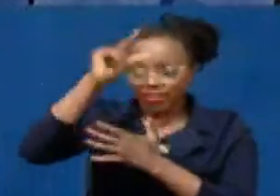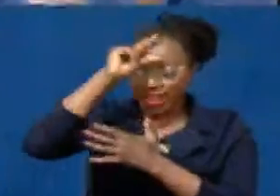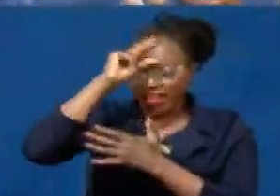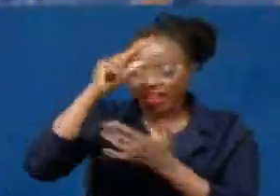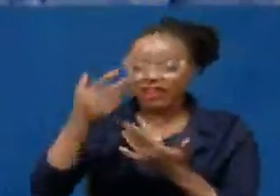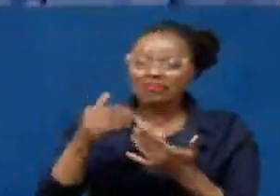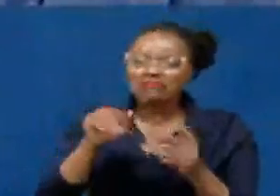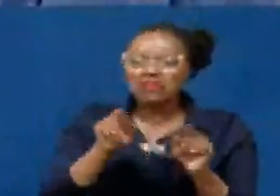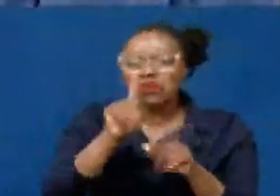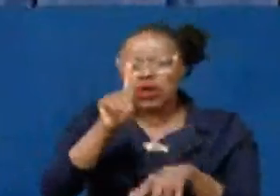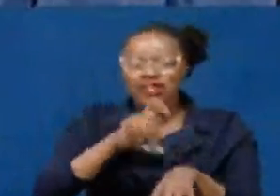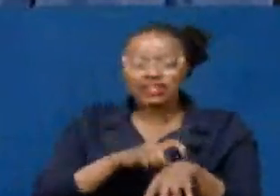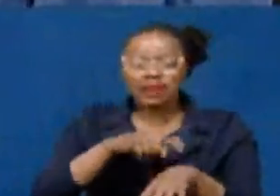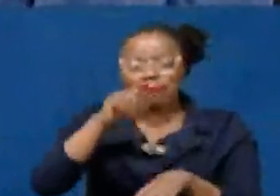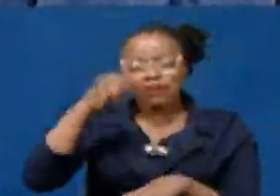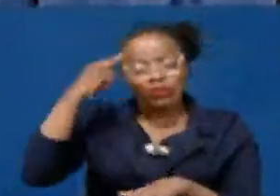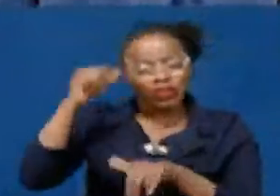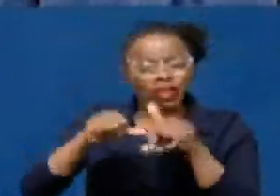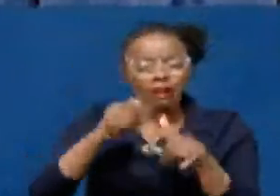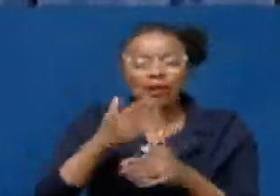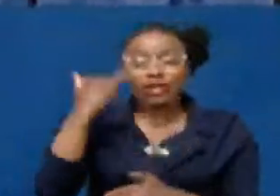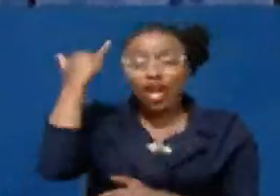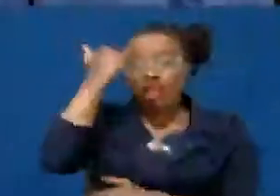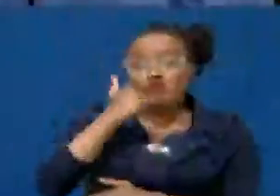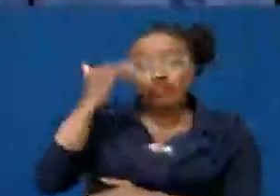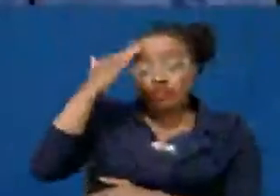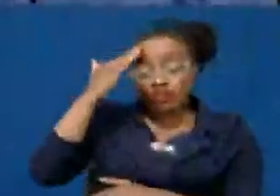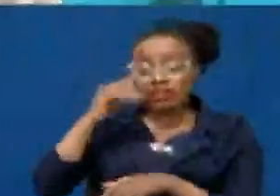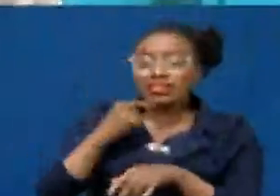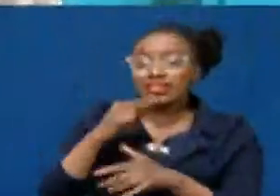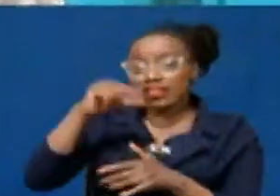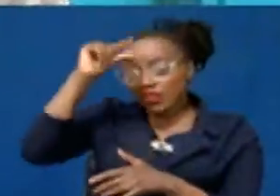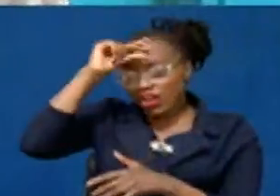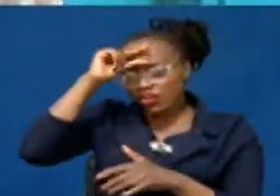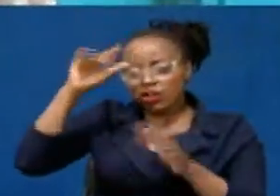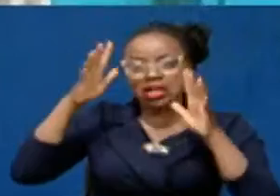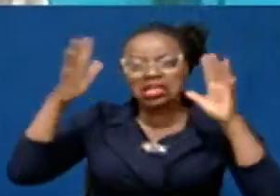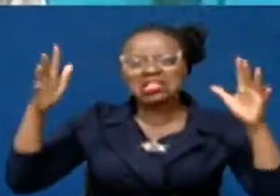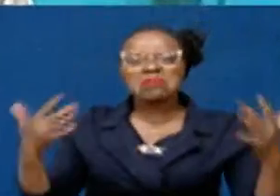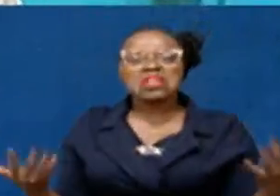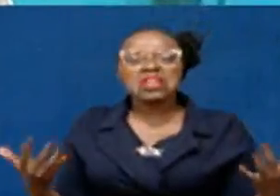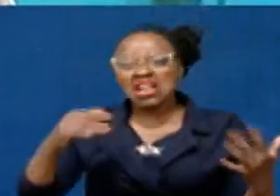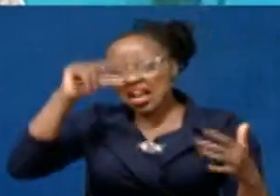serikali. At one point you have to wonder. But Yvonne, they usually say serikali ni kubwa.